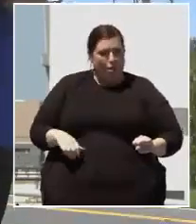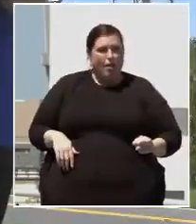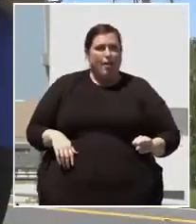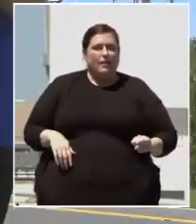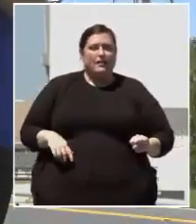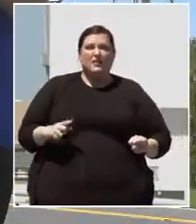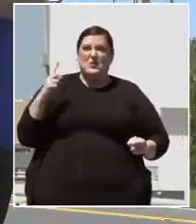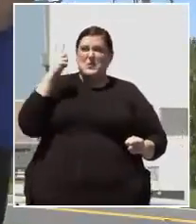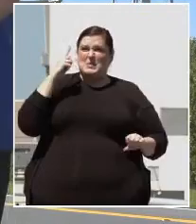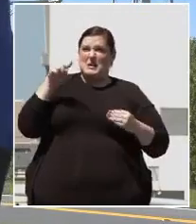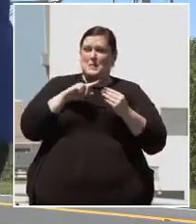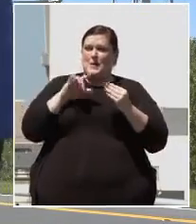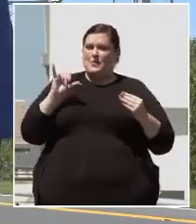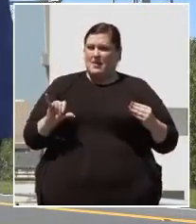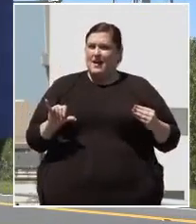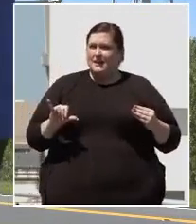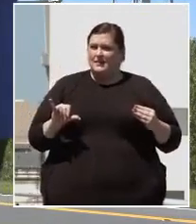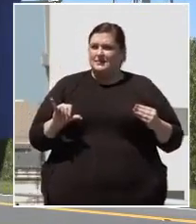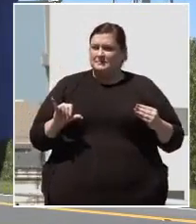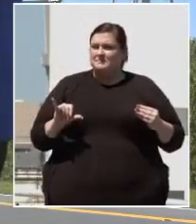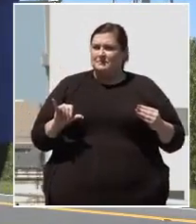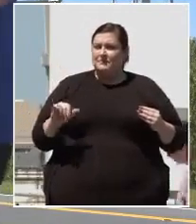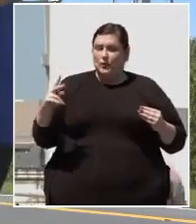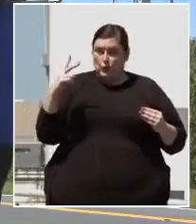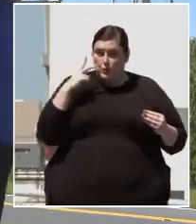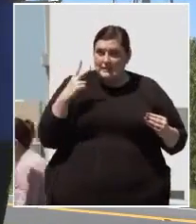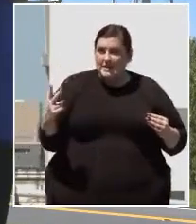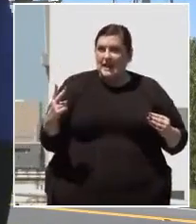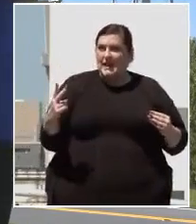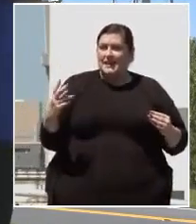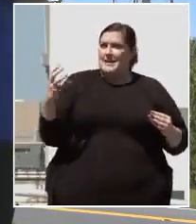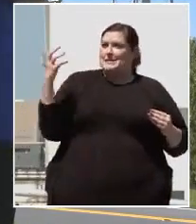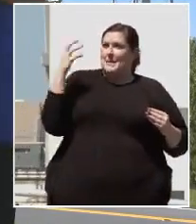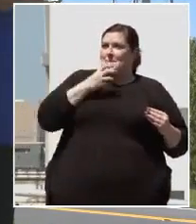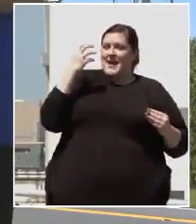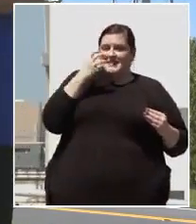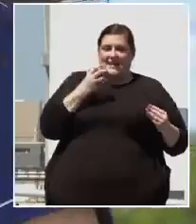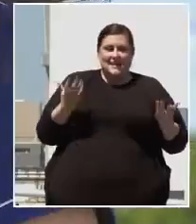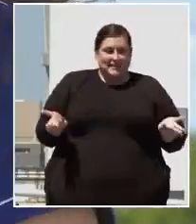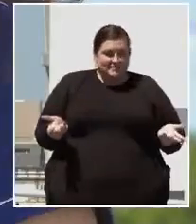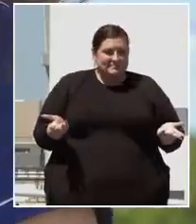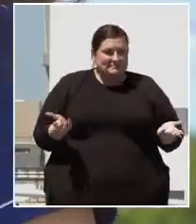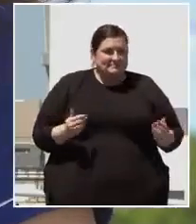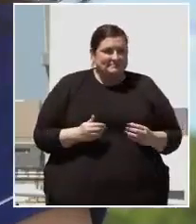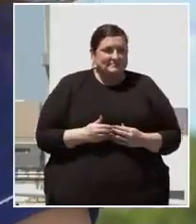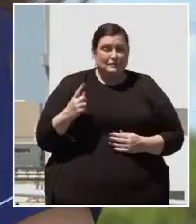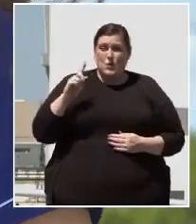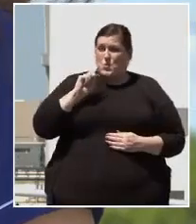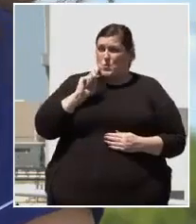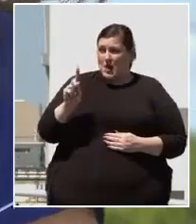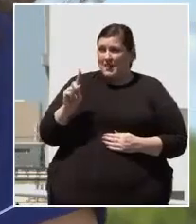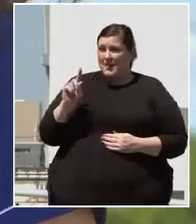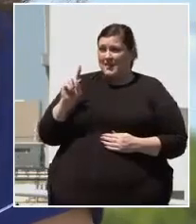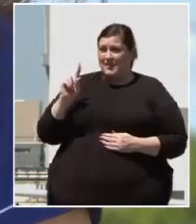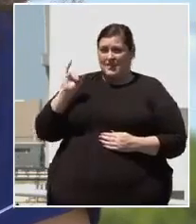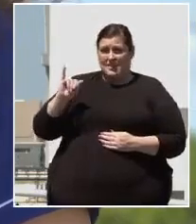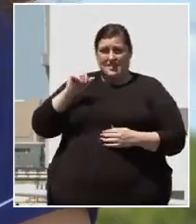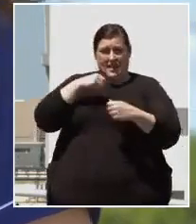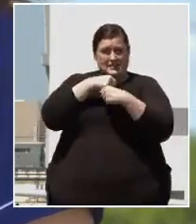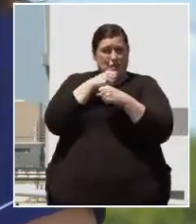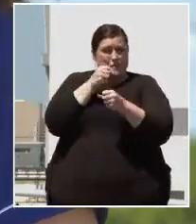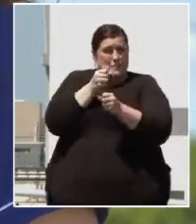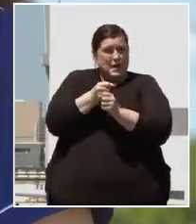I mean you think about it and you you see it it's it's amazing and and really it's made up